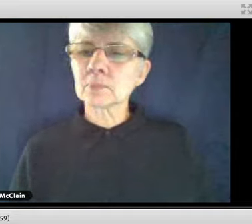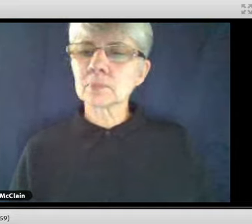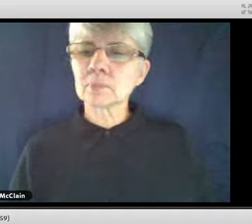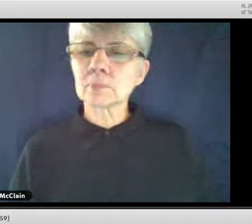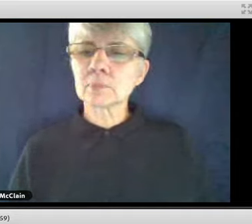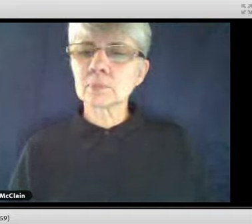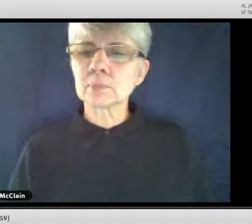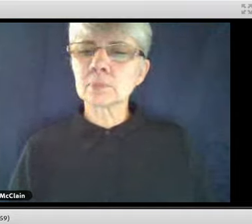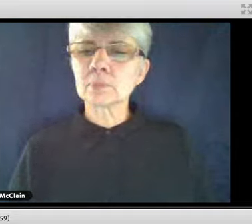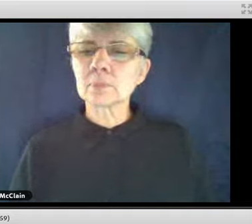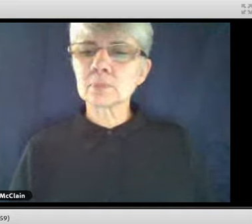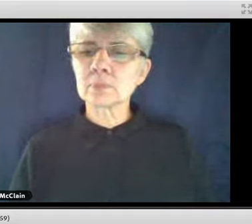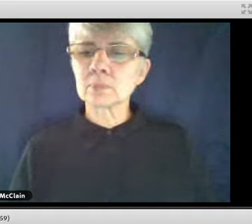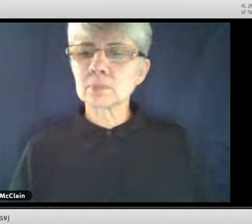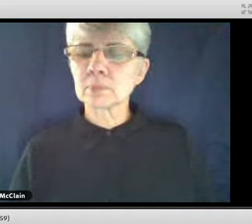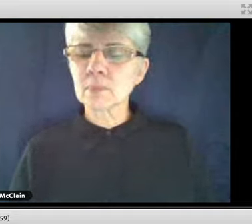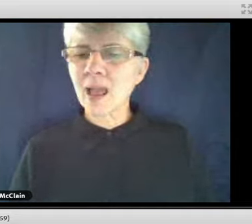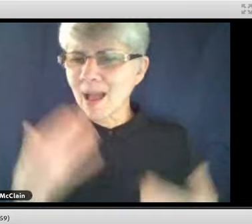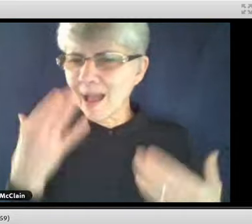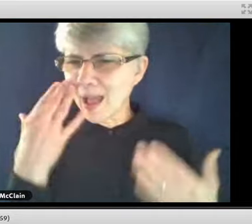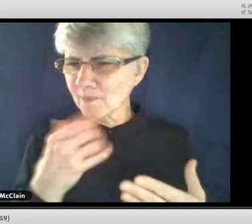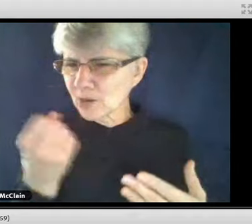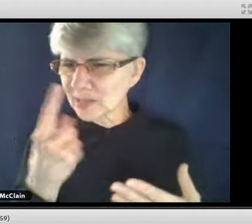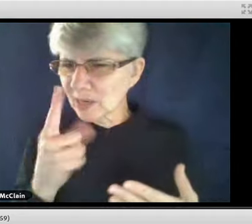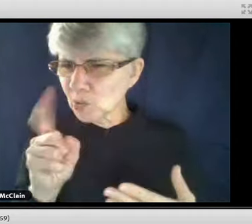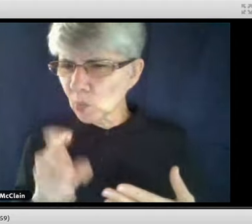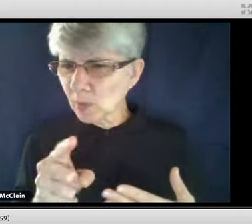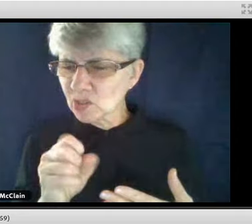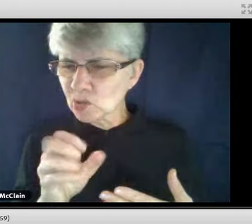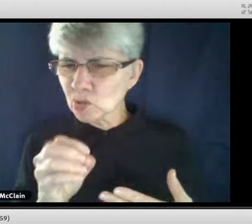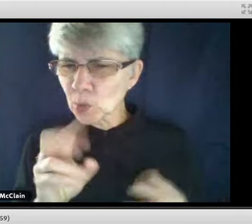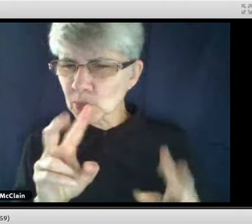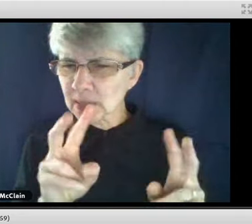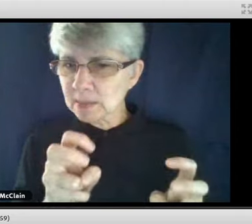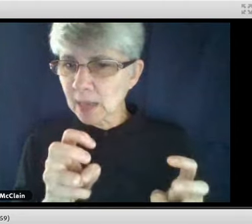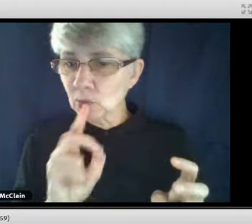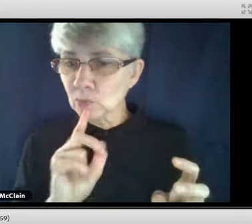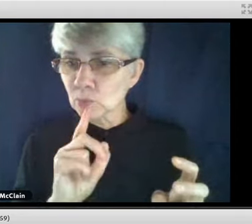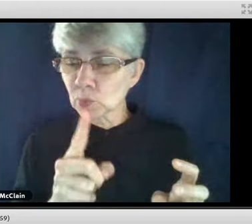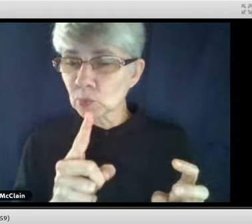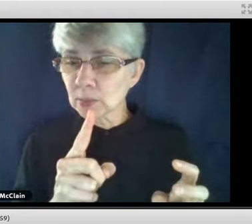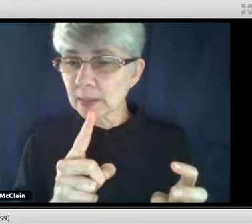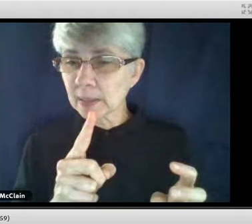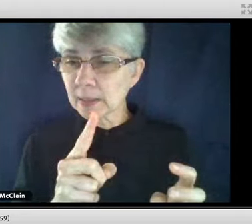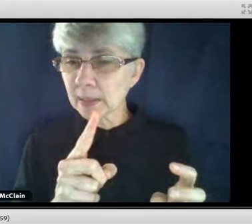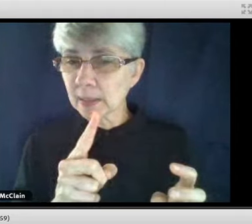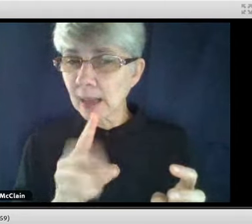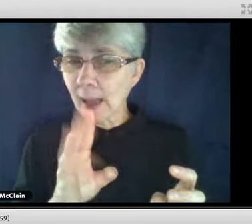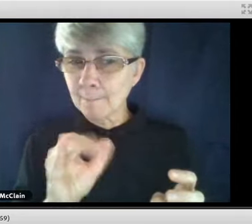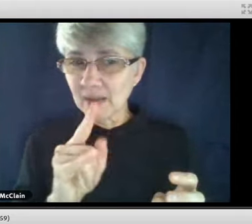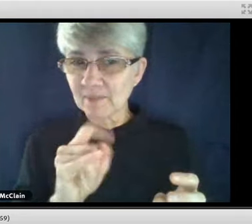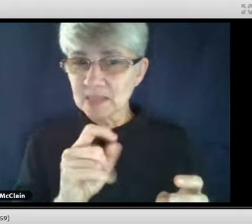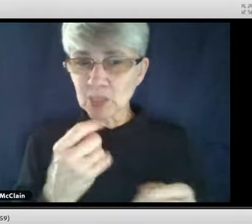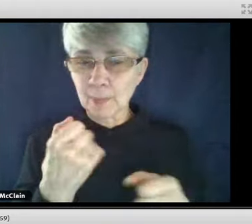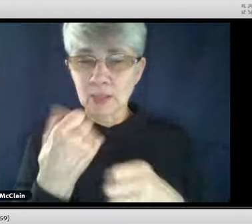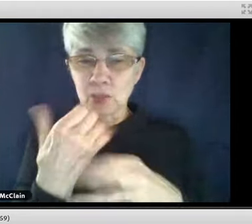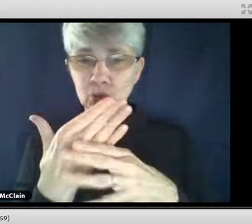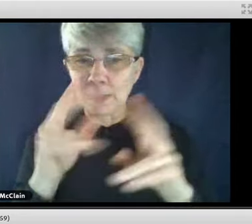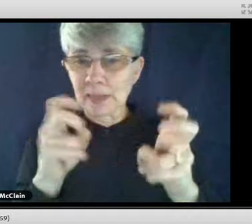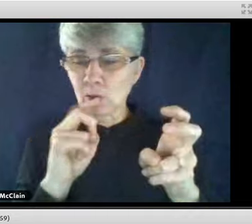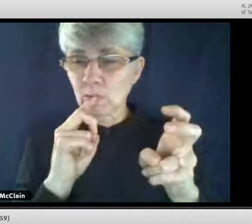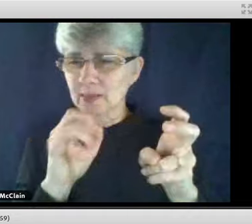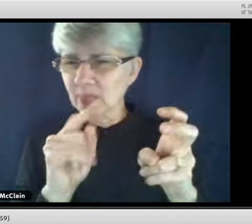So I don't know if I quite understand your question, Rick. So the title is truly a manifestation. The German title is the